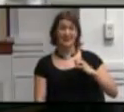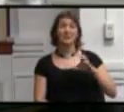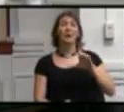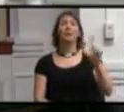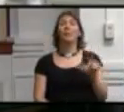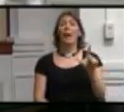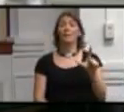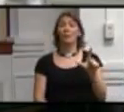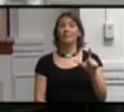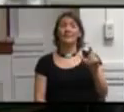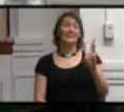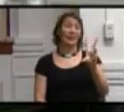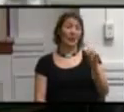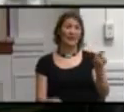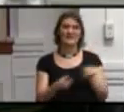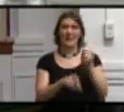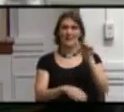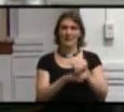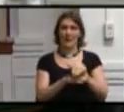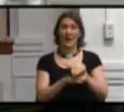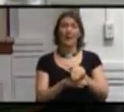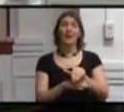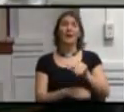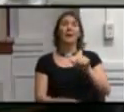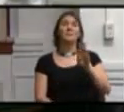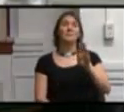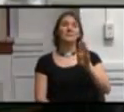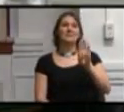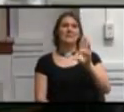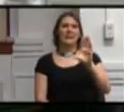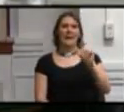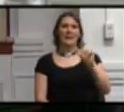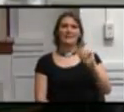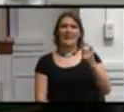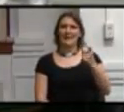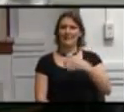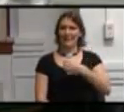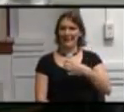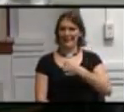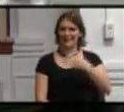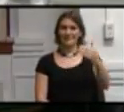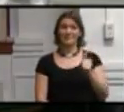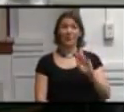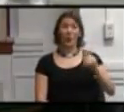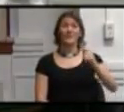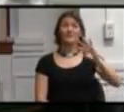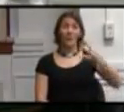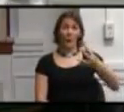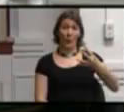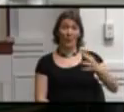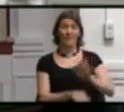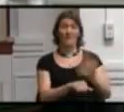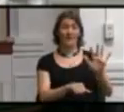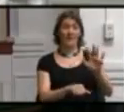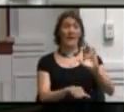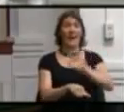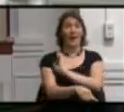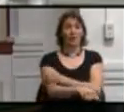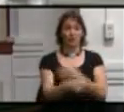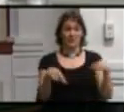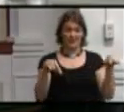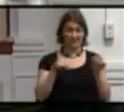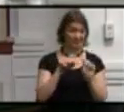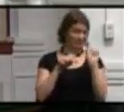Memorial Library. 6:30 p.m., BCA Tax Appeals. Monday, August 4th, 5 p.m., Energy Committee, Hannah